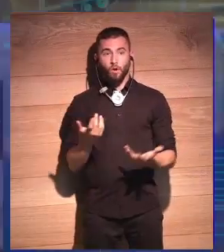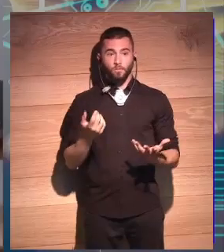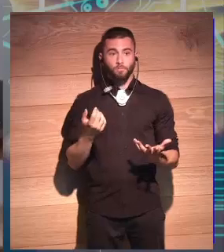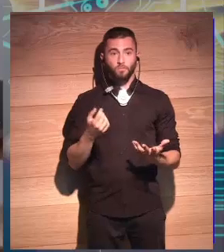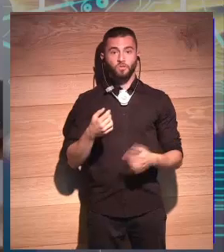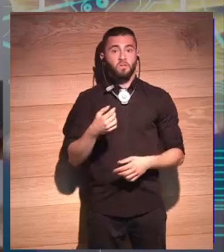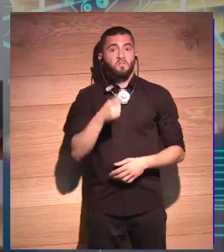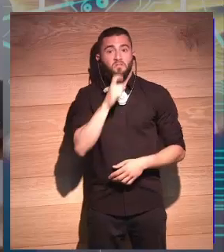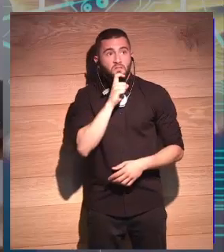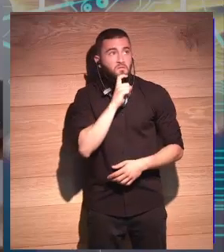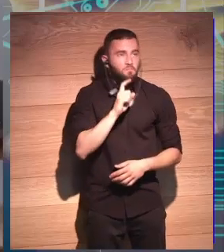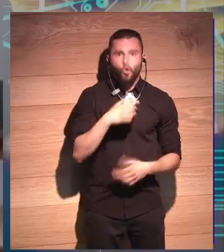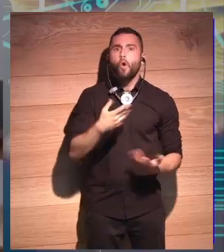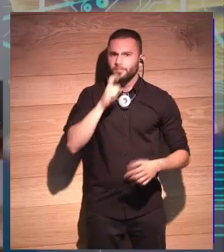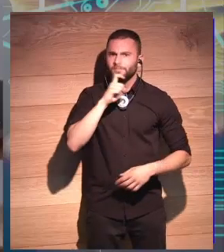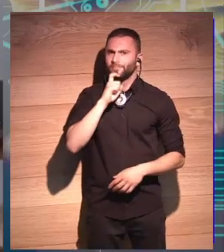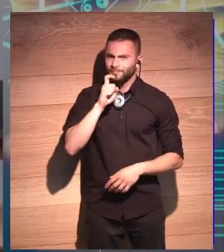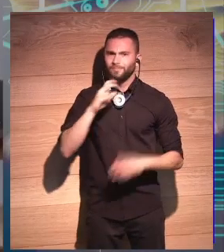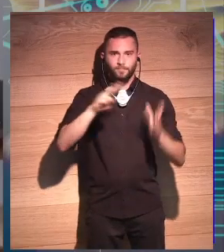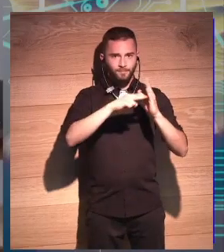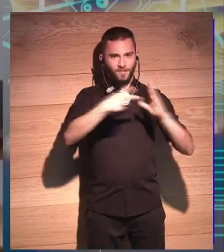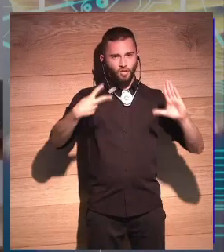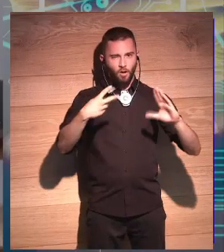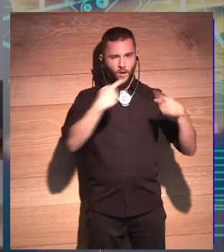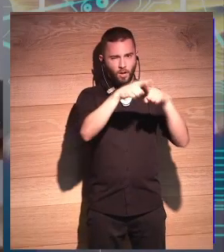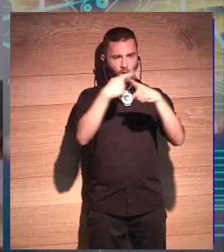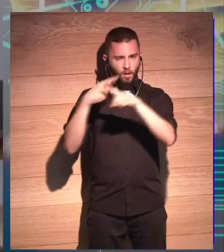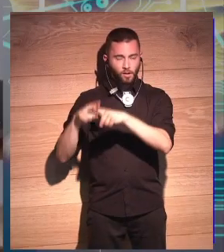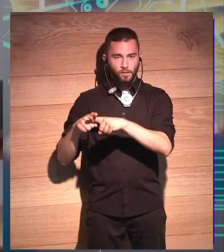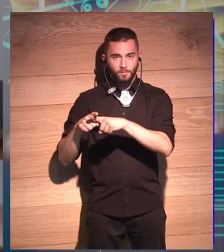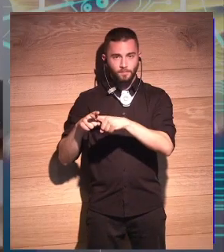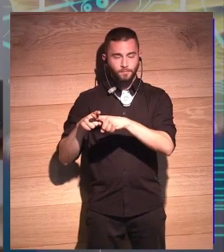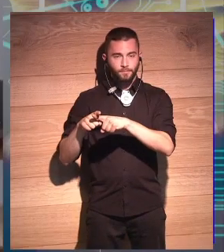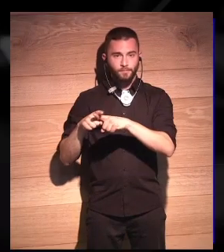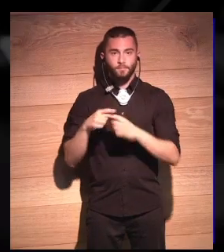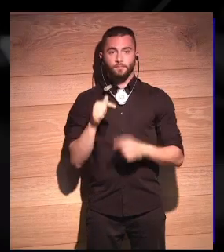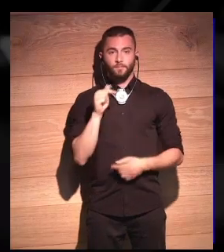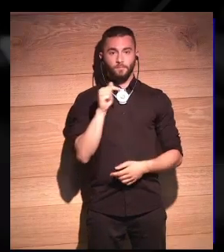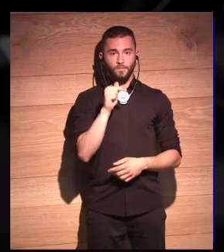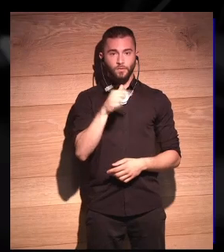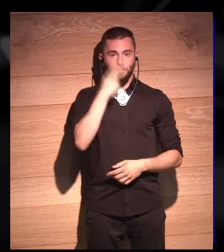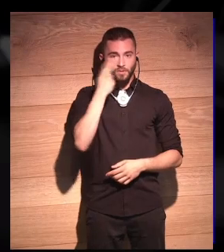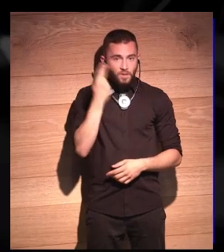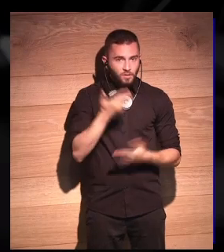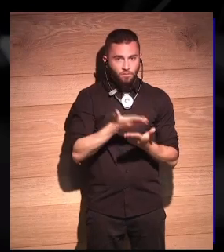gamut of technologies. The Beyond bit's a little bit interesting, and I might talk a little bit about that later on.